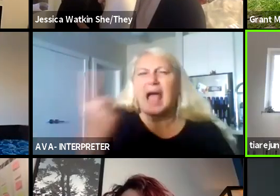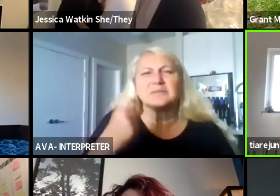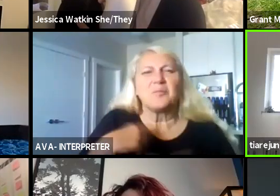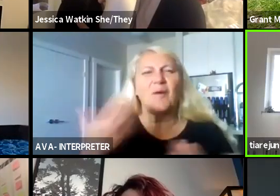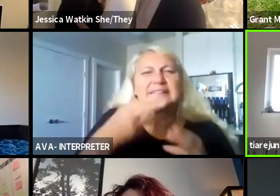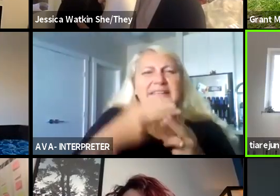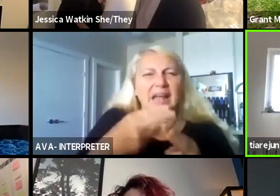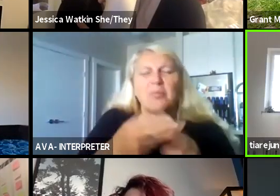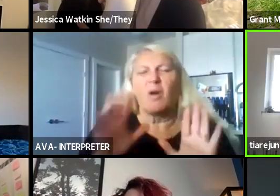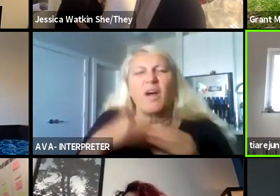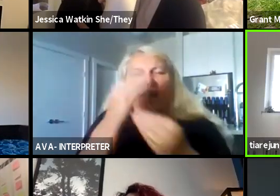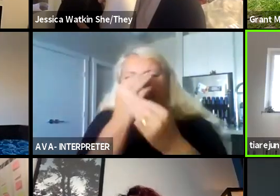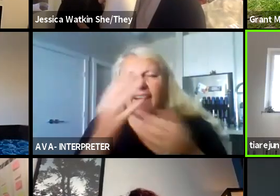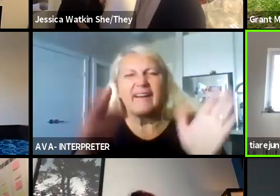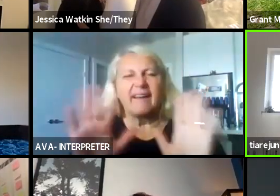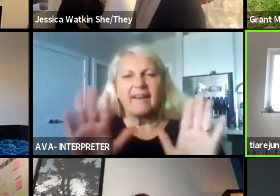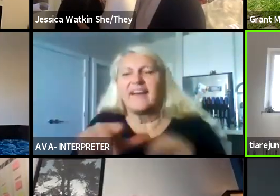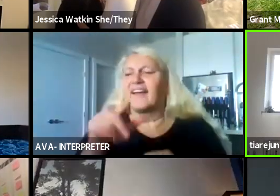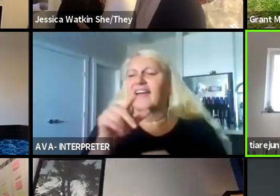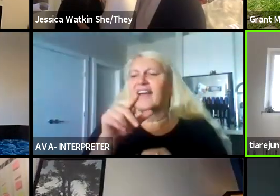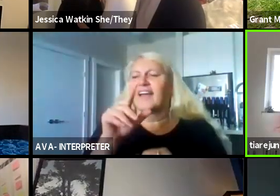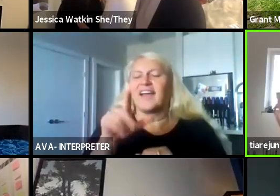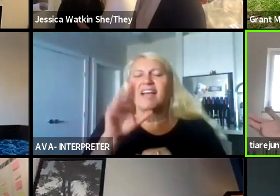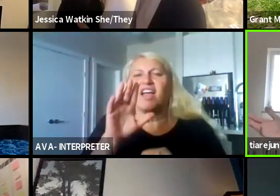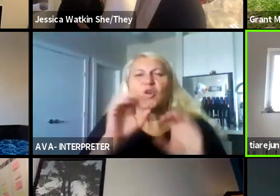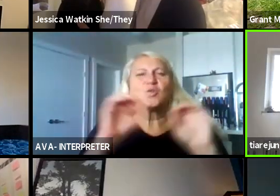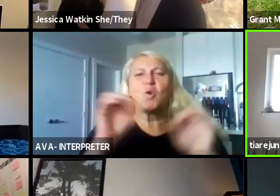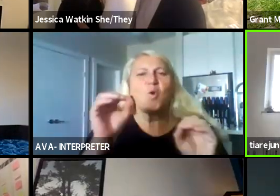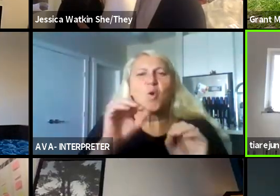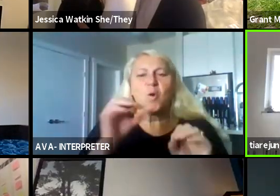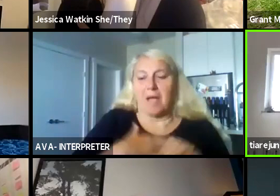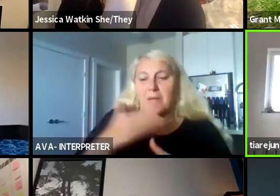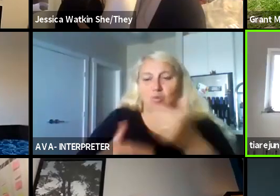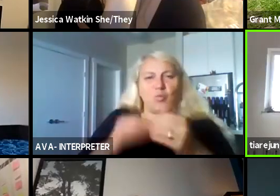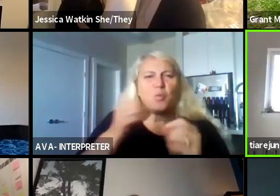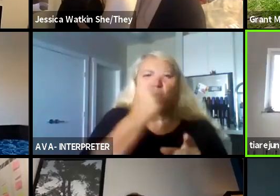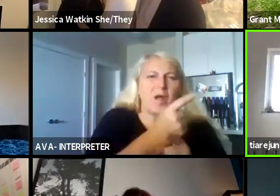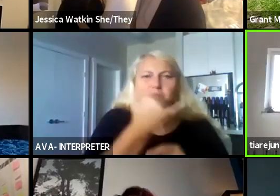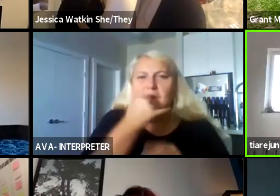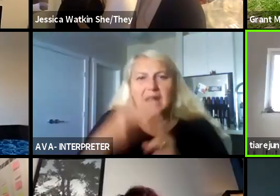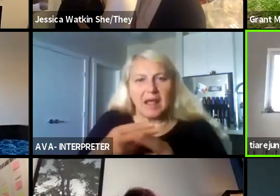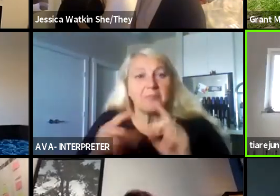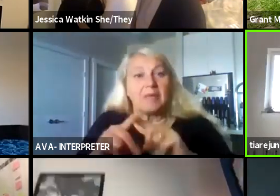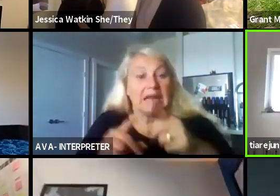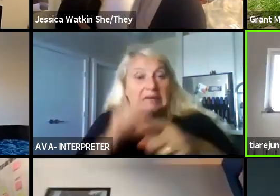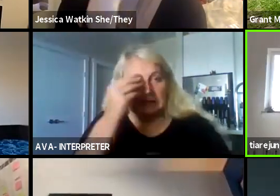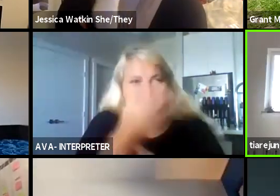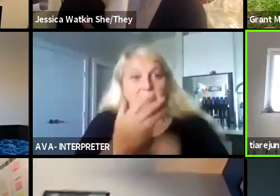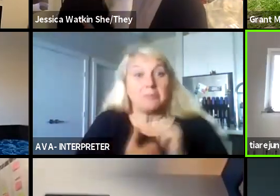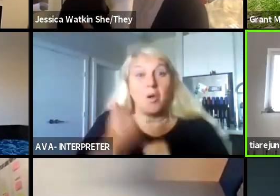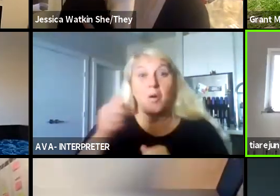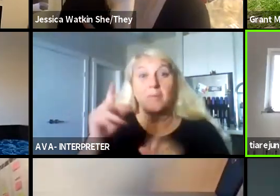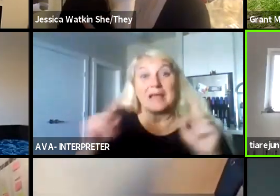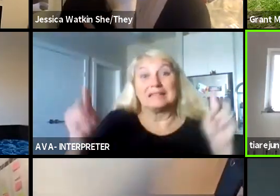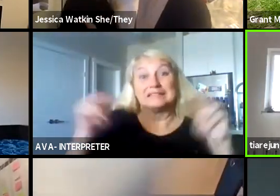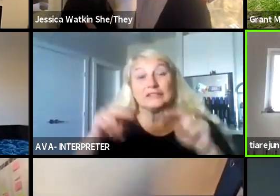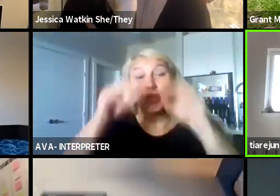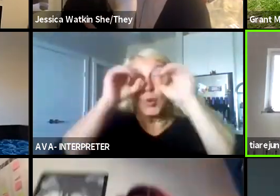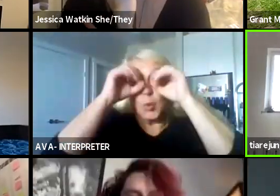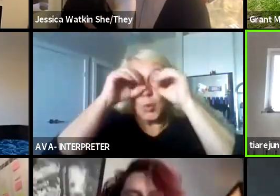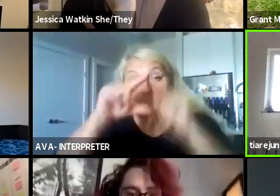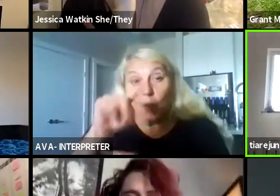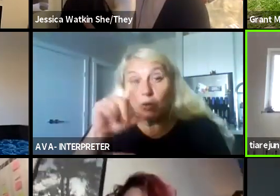right or wrong name for the process I'm doing, but I like probably the most Googleable term